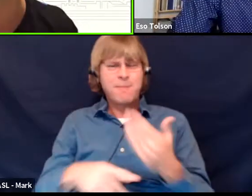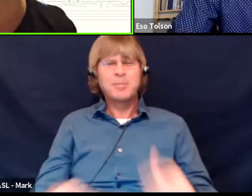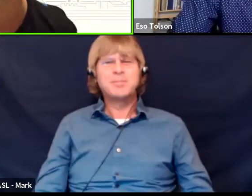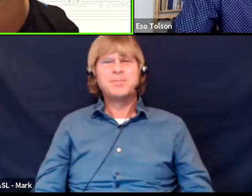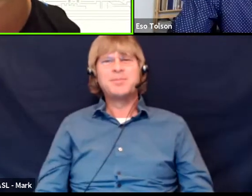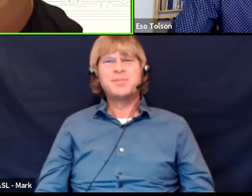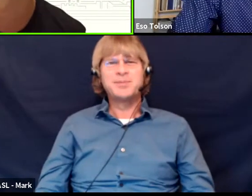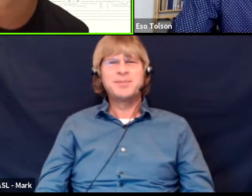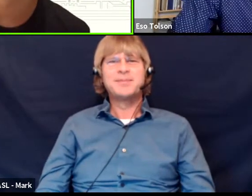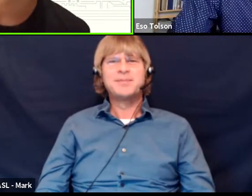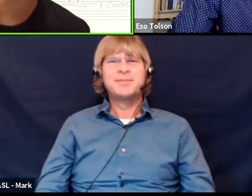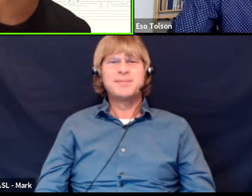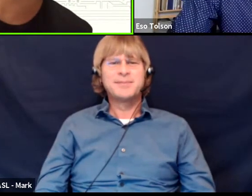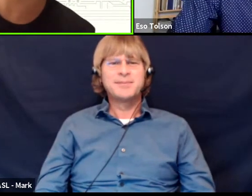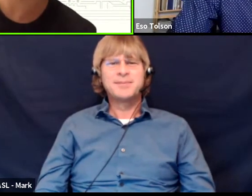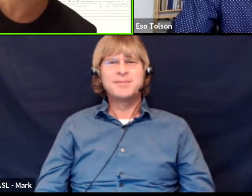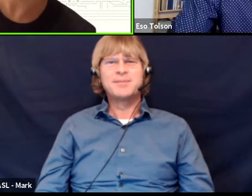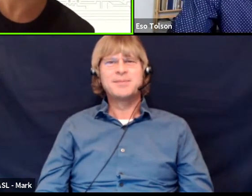stop sharing.